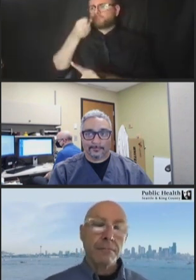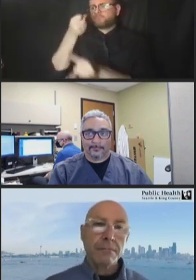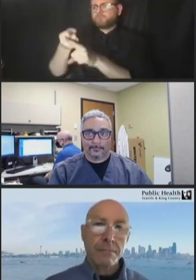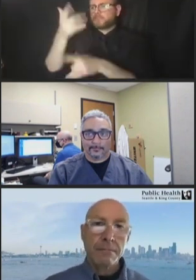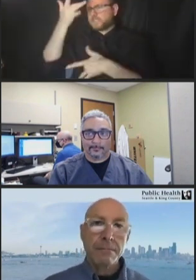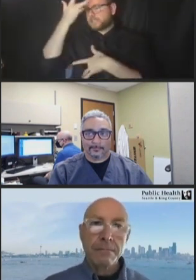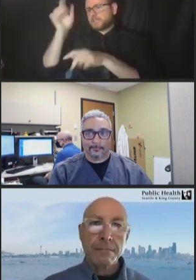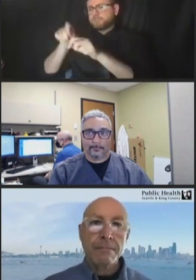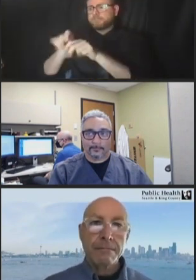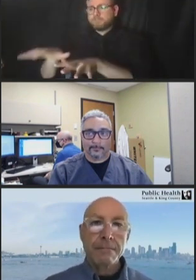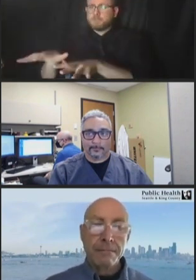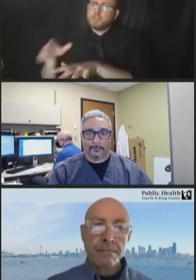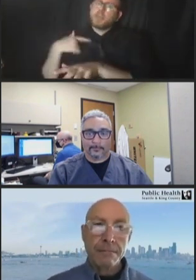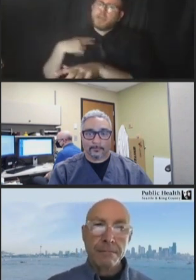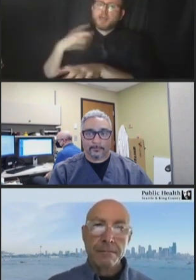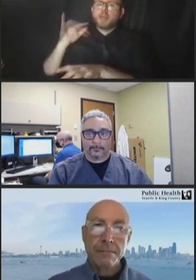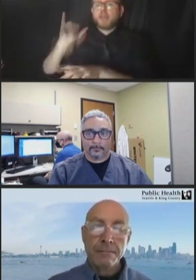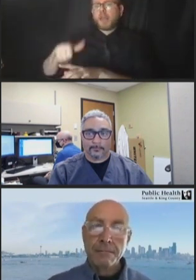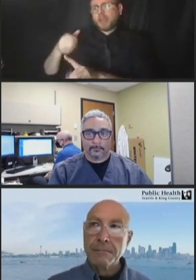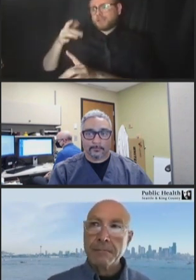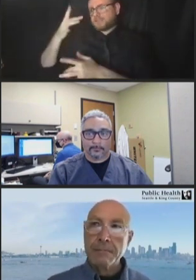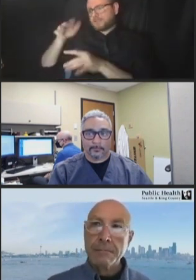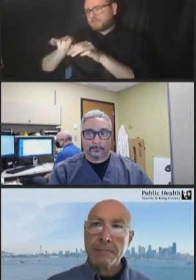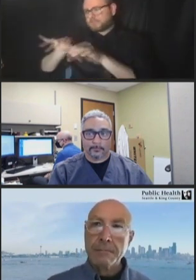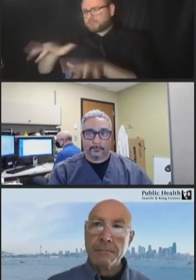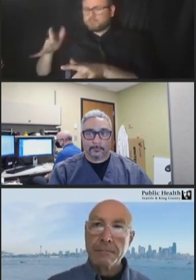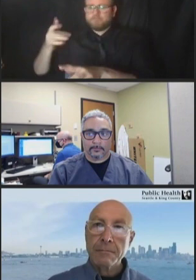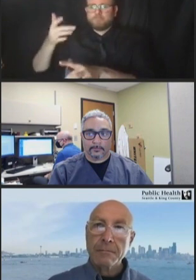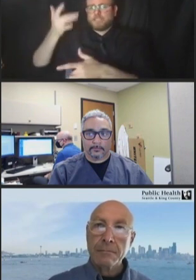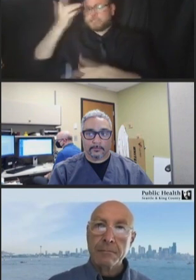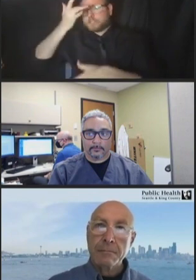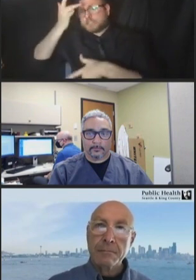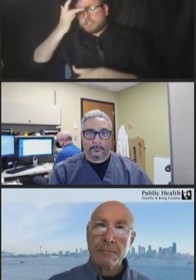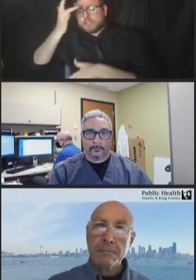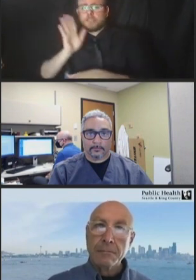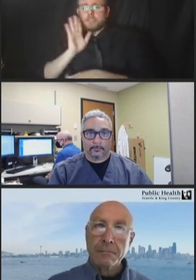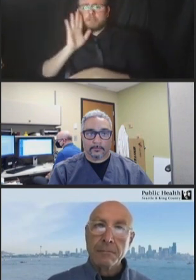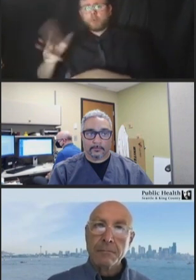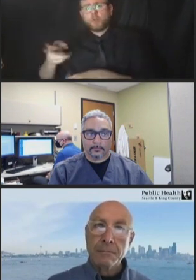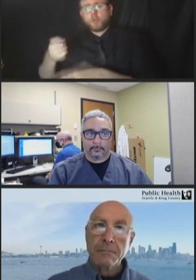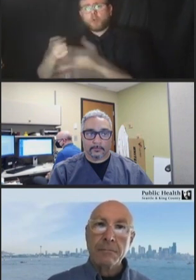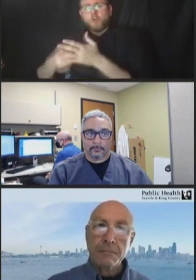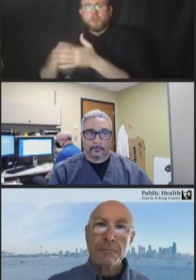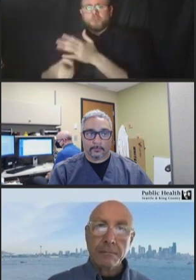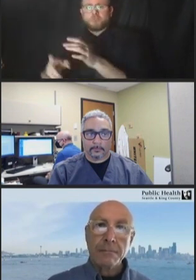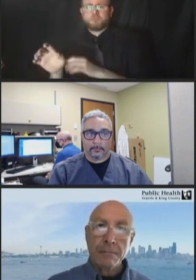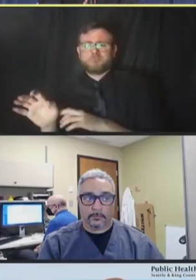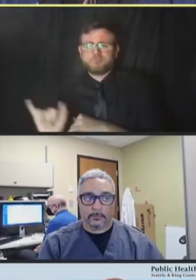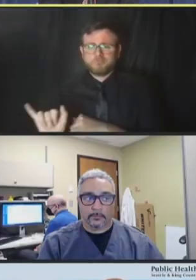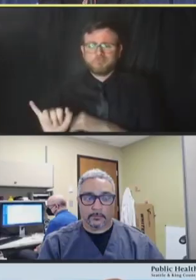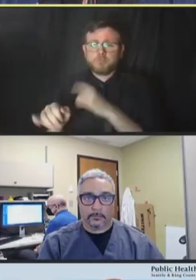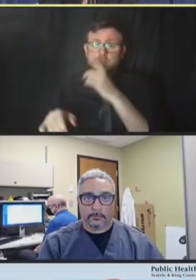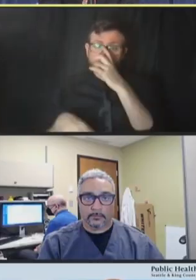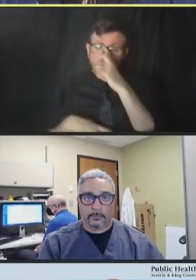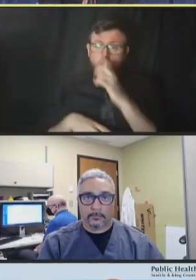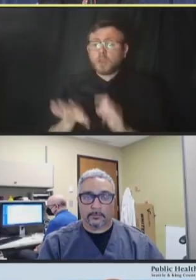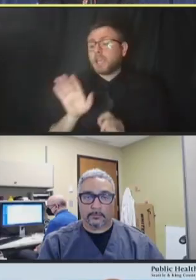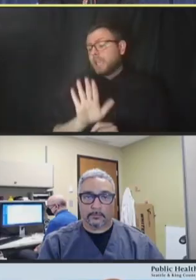with it. And he and his team did the modeling, estimating what the cost would be. So his argument was that the